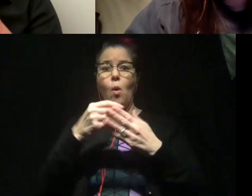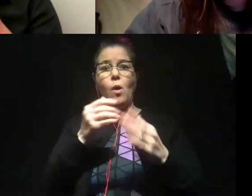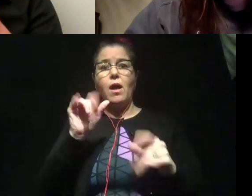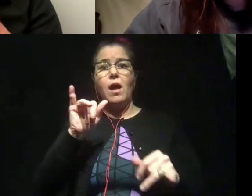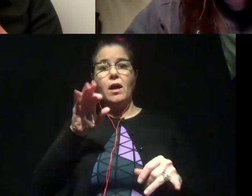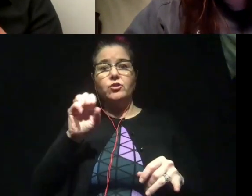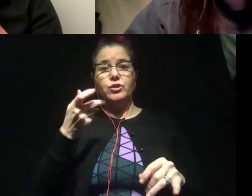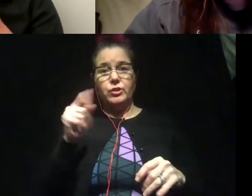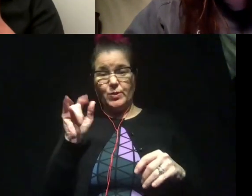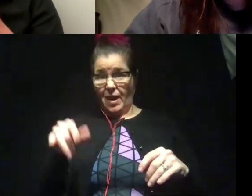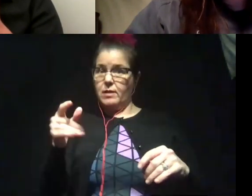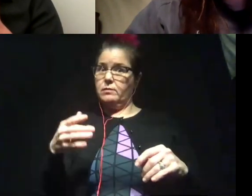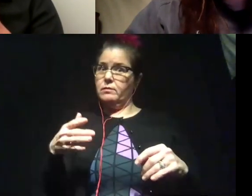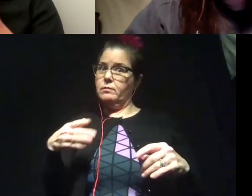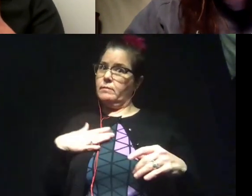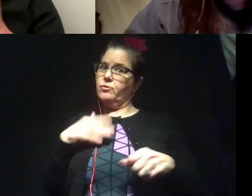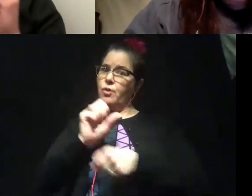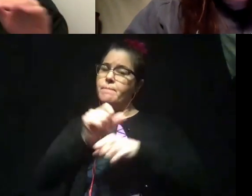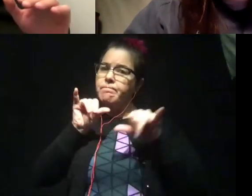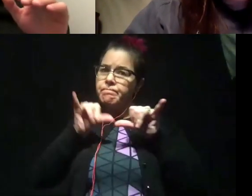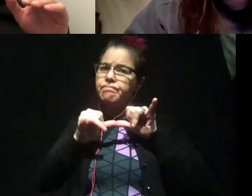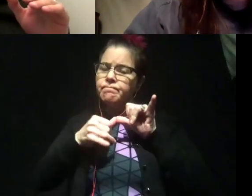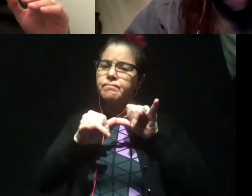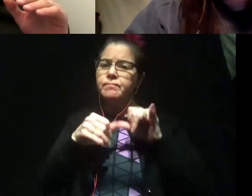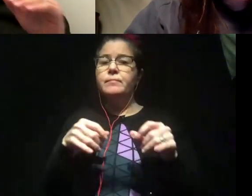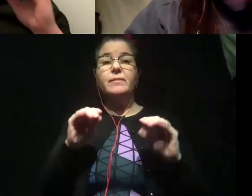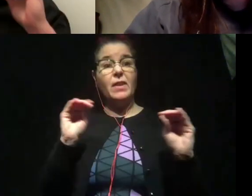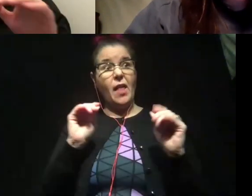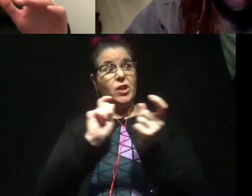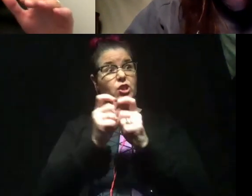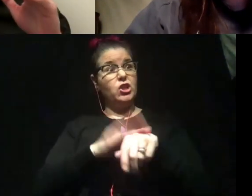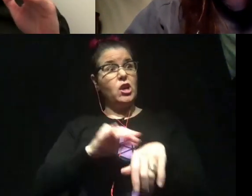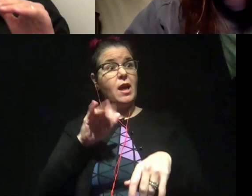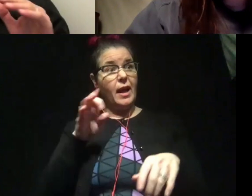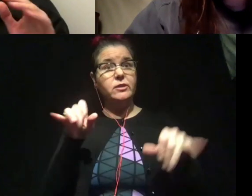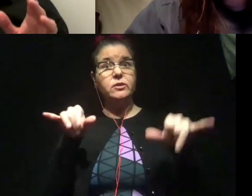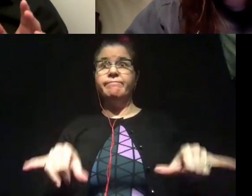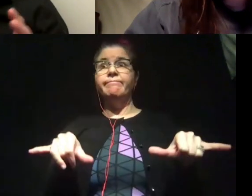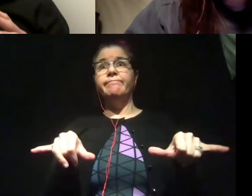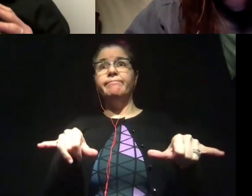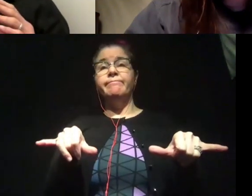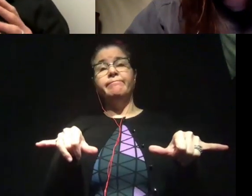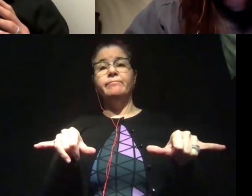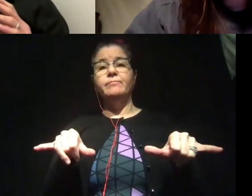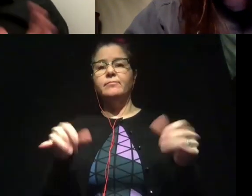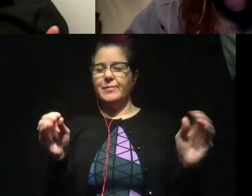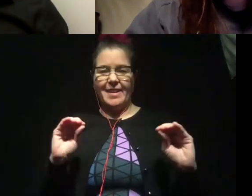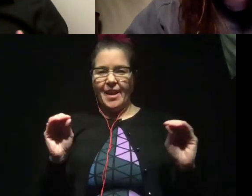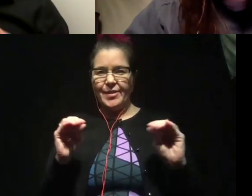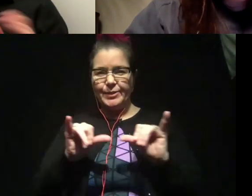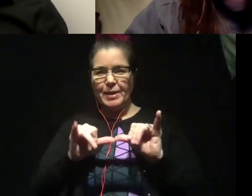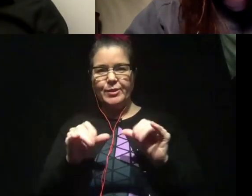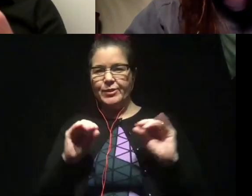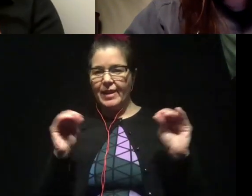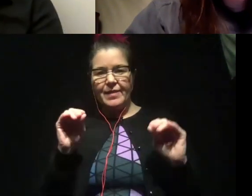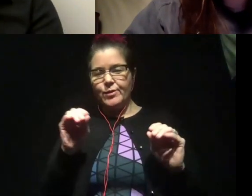we're out there to try and measure. If nothing was changing on the ice sheet, if it was all just staying exactly the same, there wouldn't be nearly as much